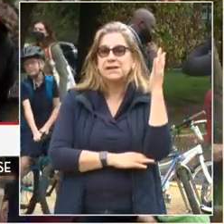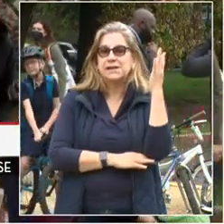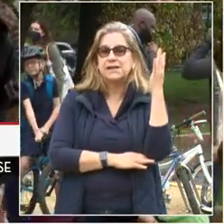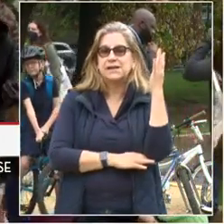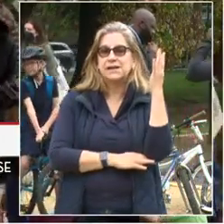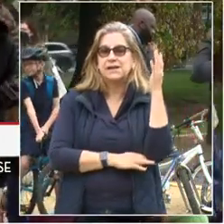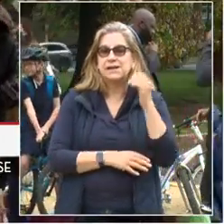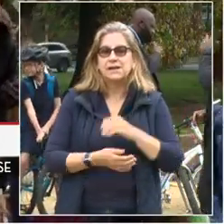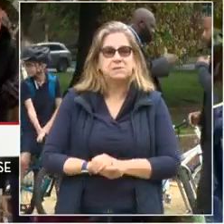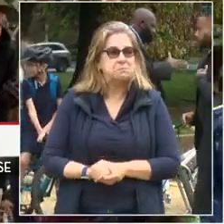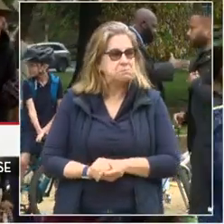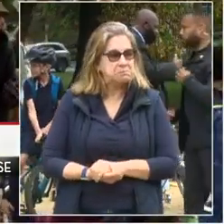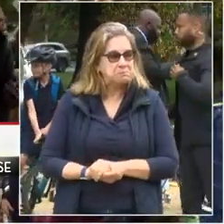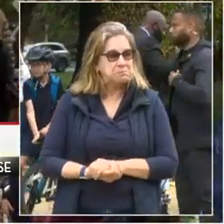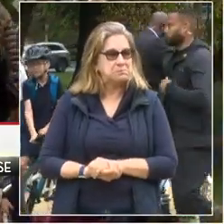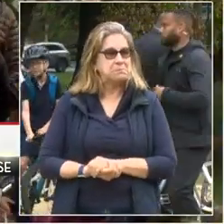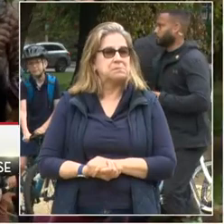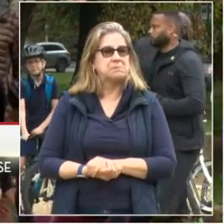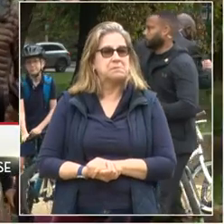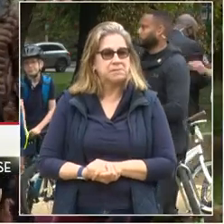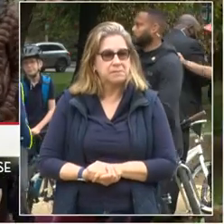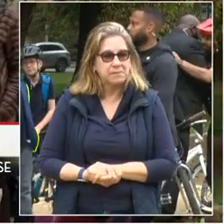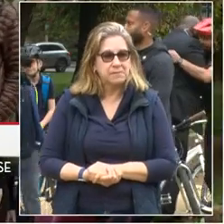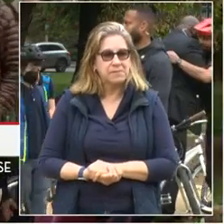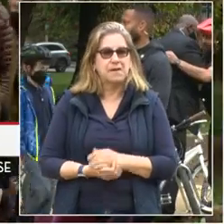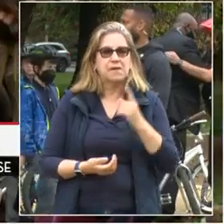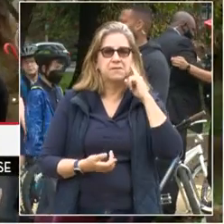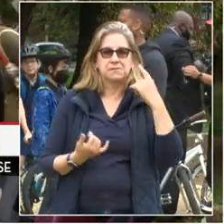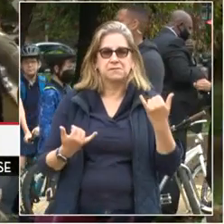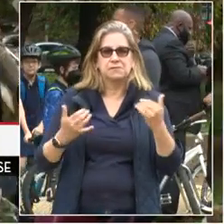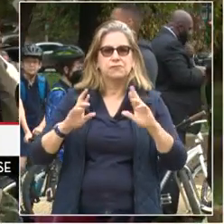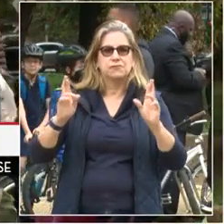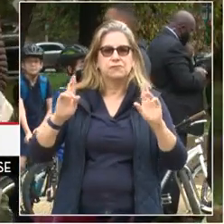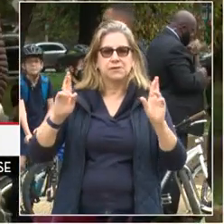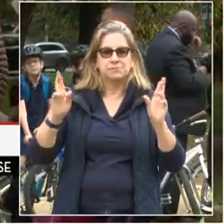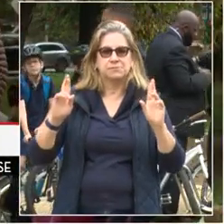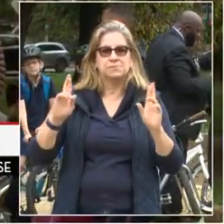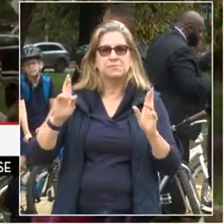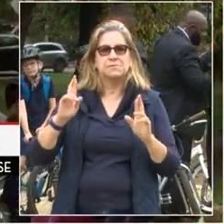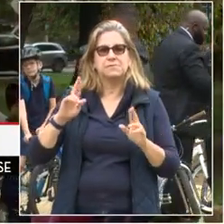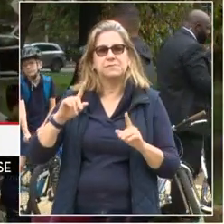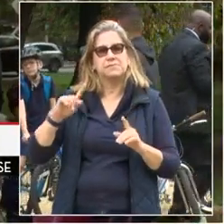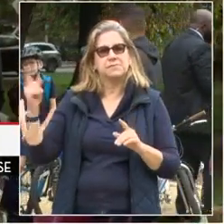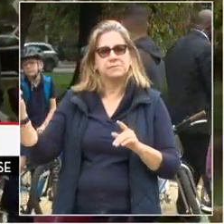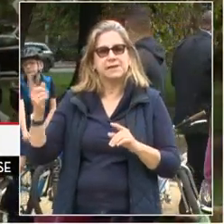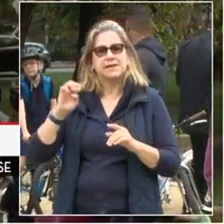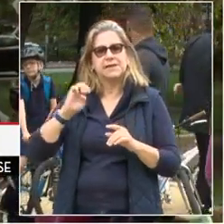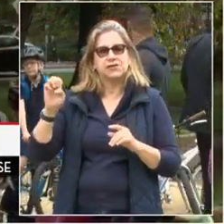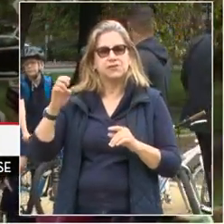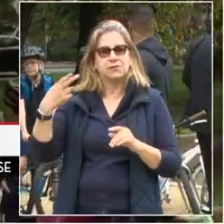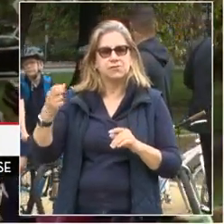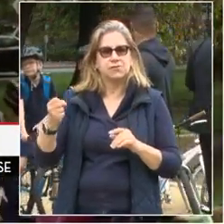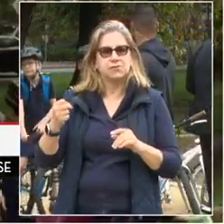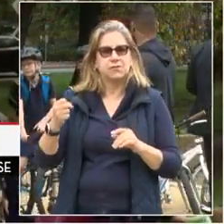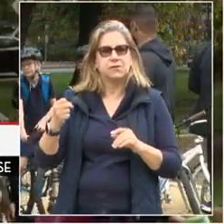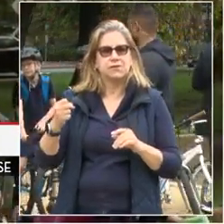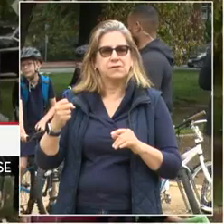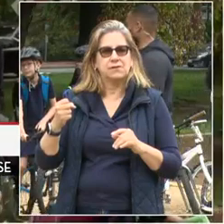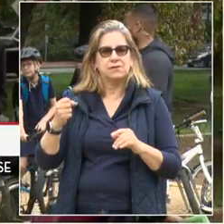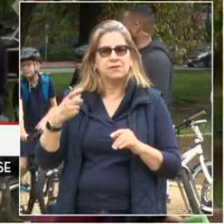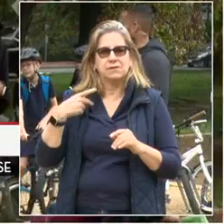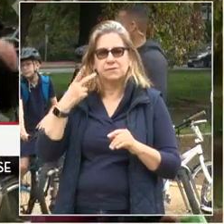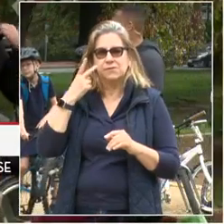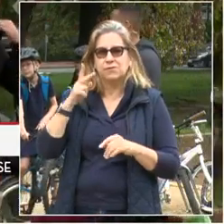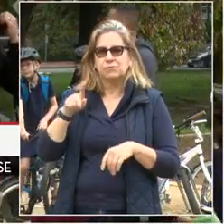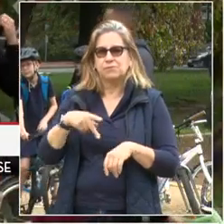All right, with that, I think we're ready to turn over to Eastern High School. I do want to say I saw Principal Brown is here as well.